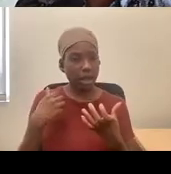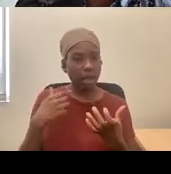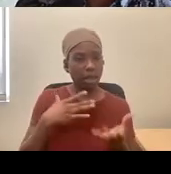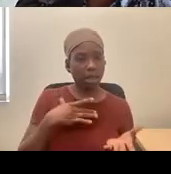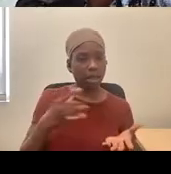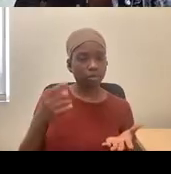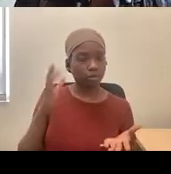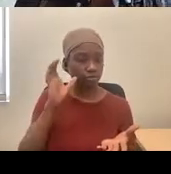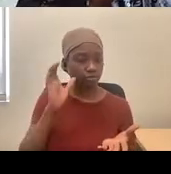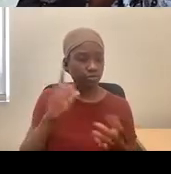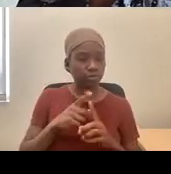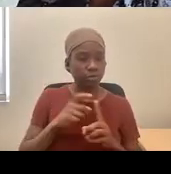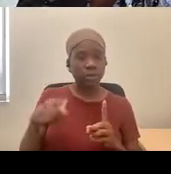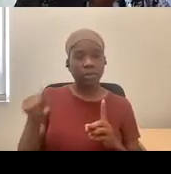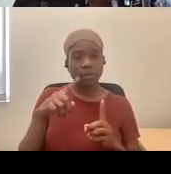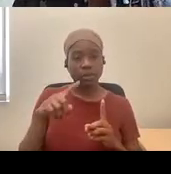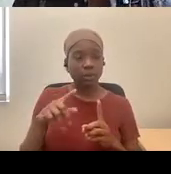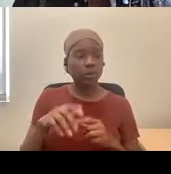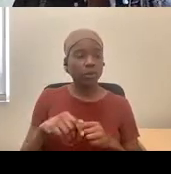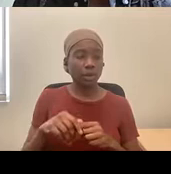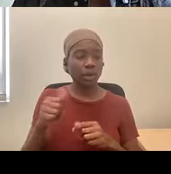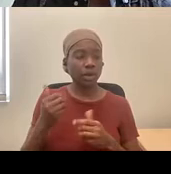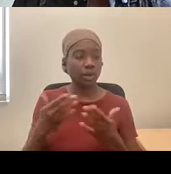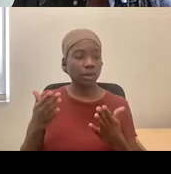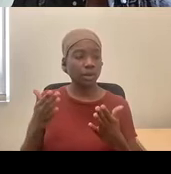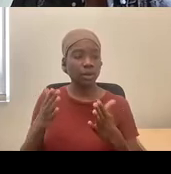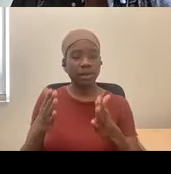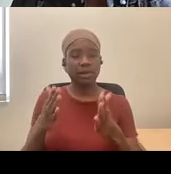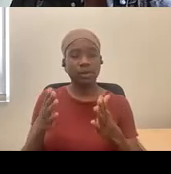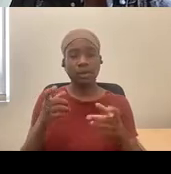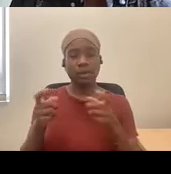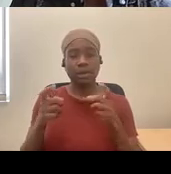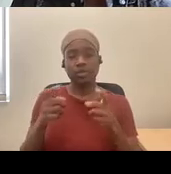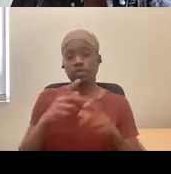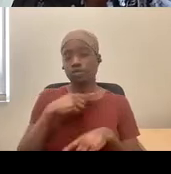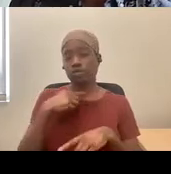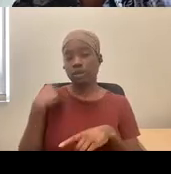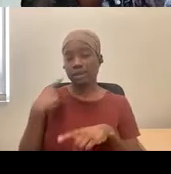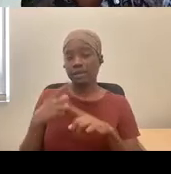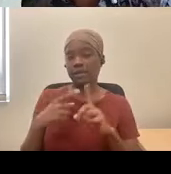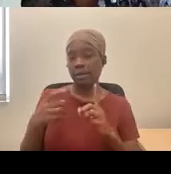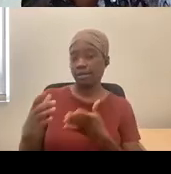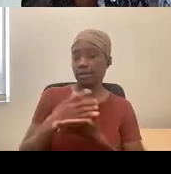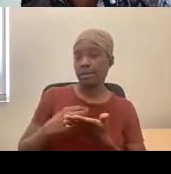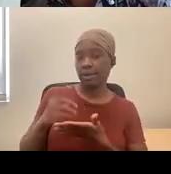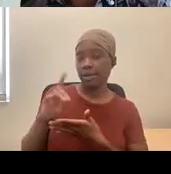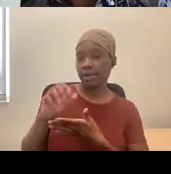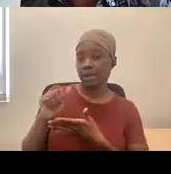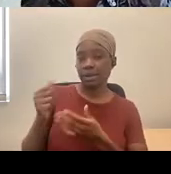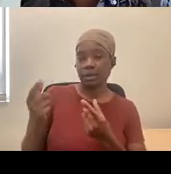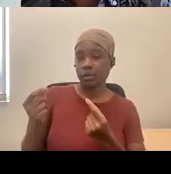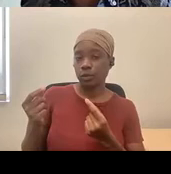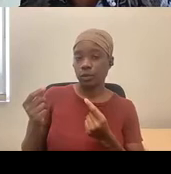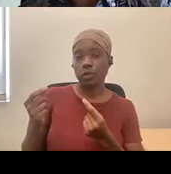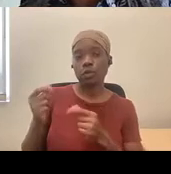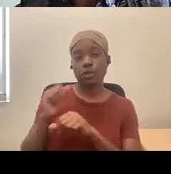Are there the other way, of course, to manage the risks of data being collected are to work on privacy and